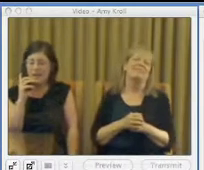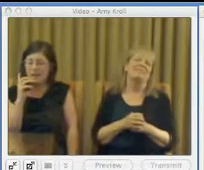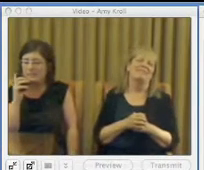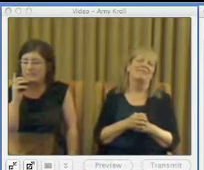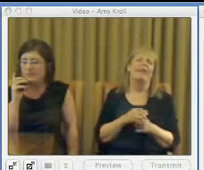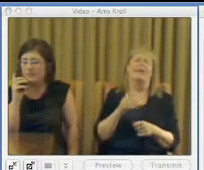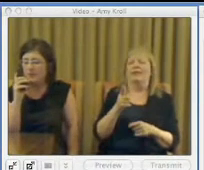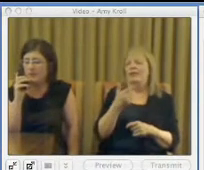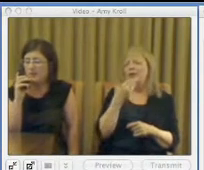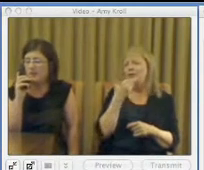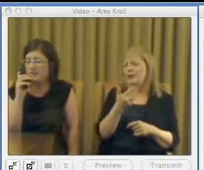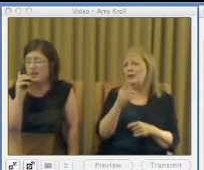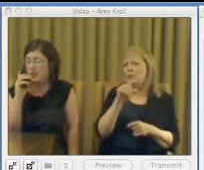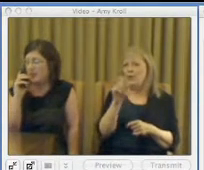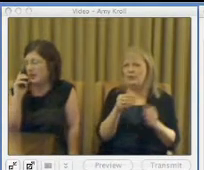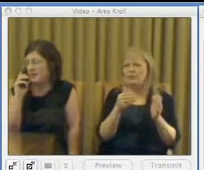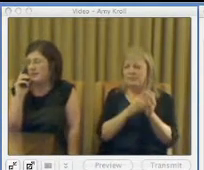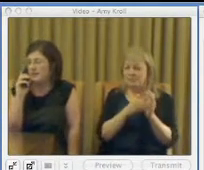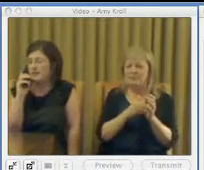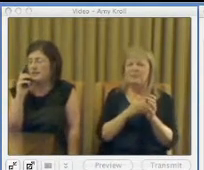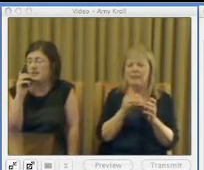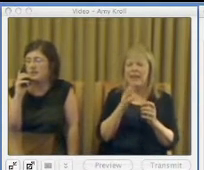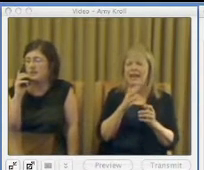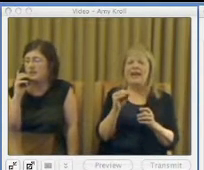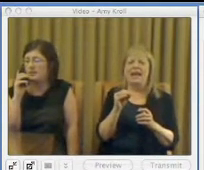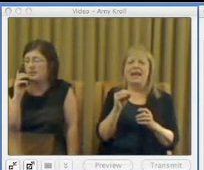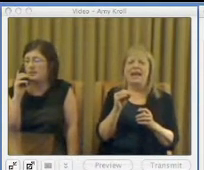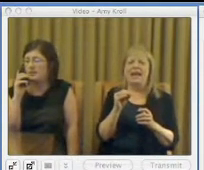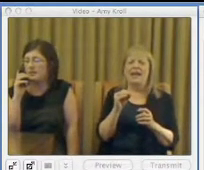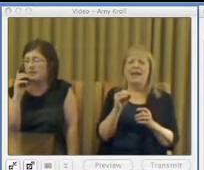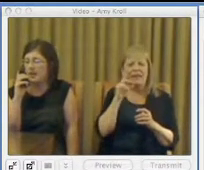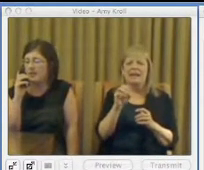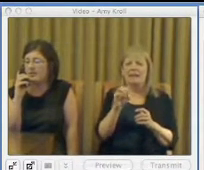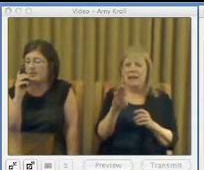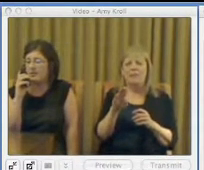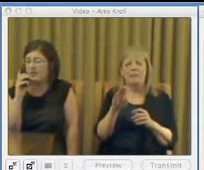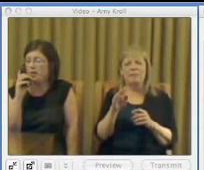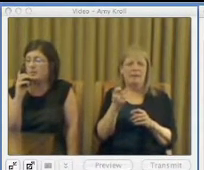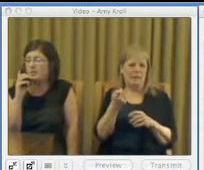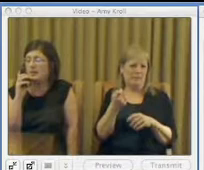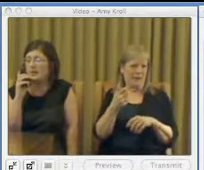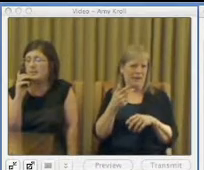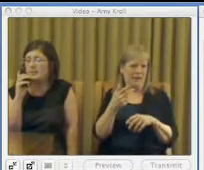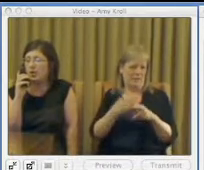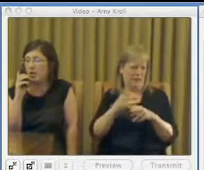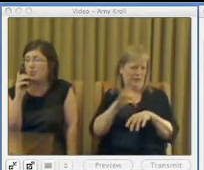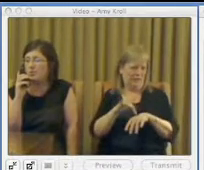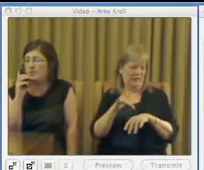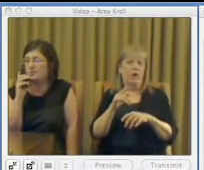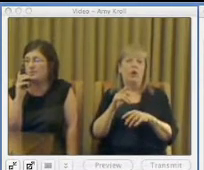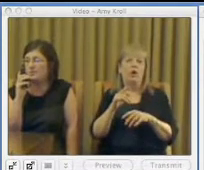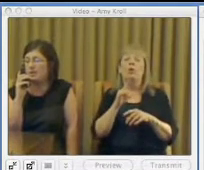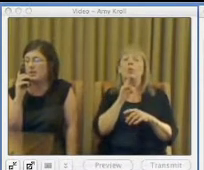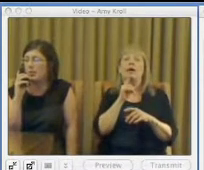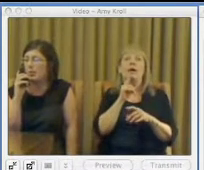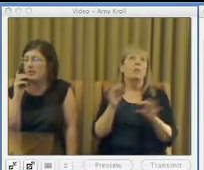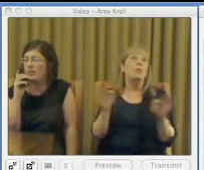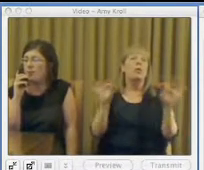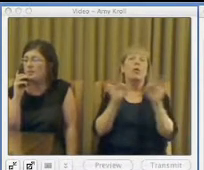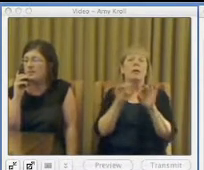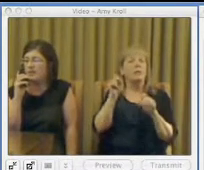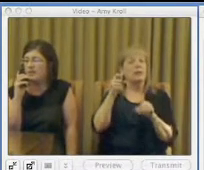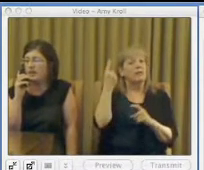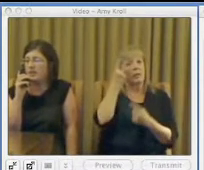Again, a great question, and I think Deb has alluded to it there, is ultimately it's about the